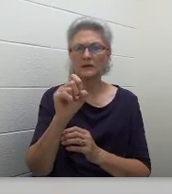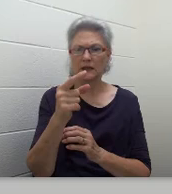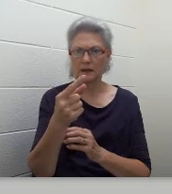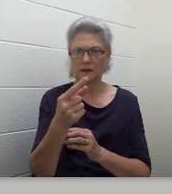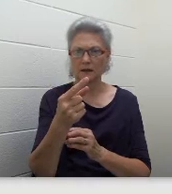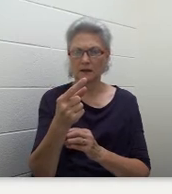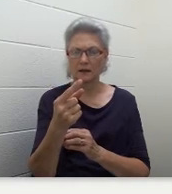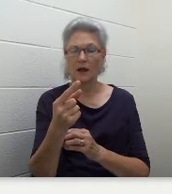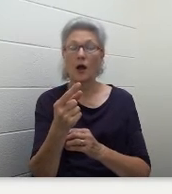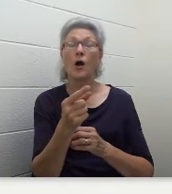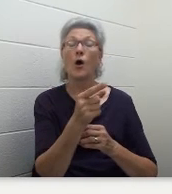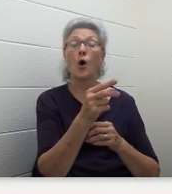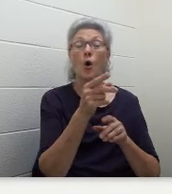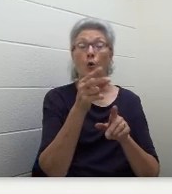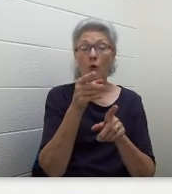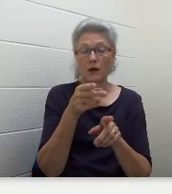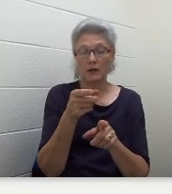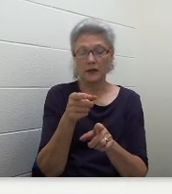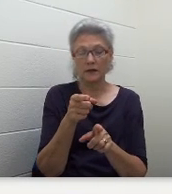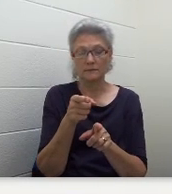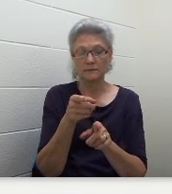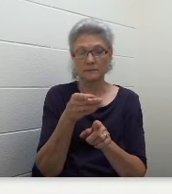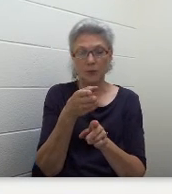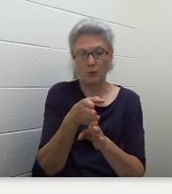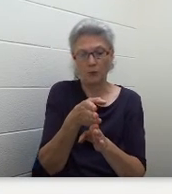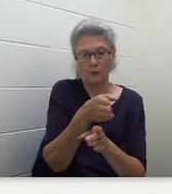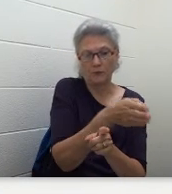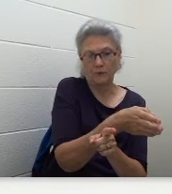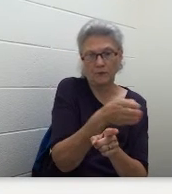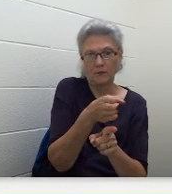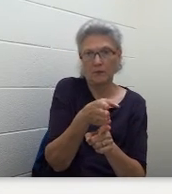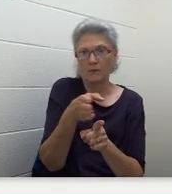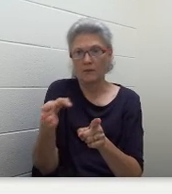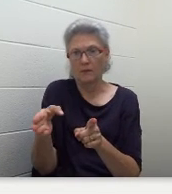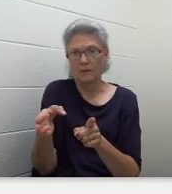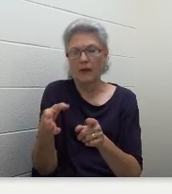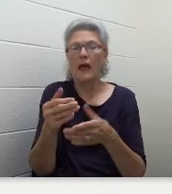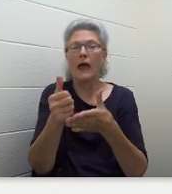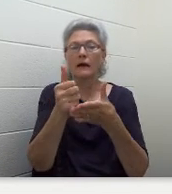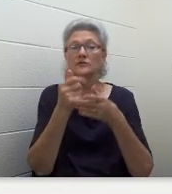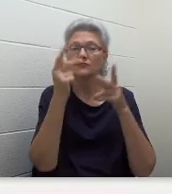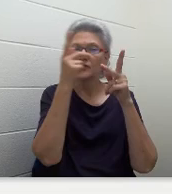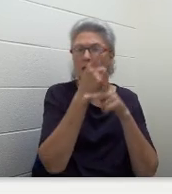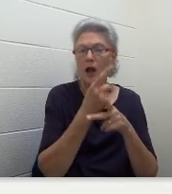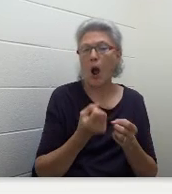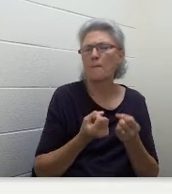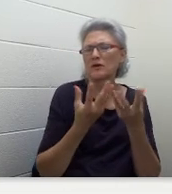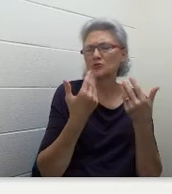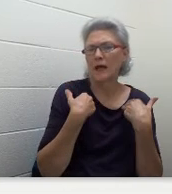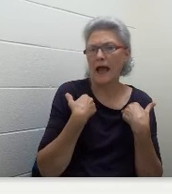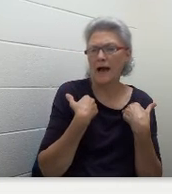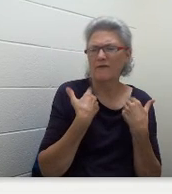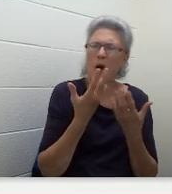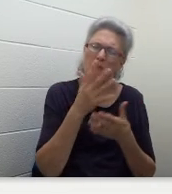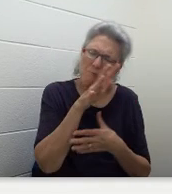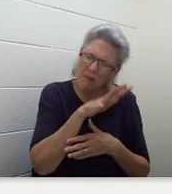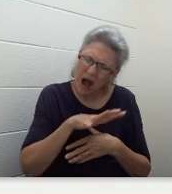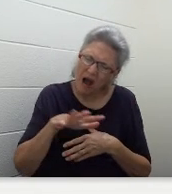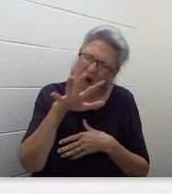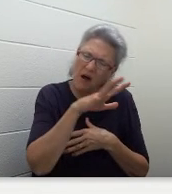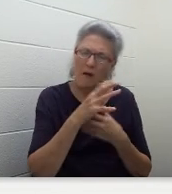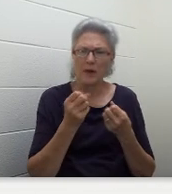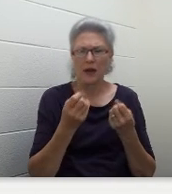Rounding can be really fun because it helps us to figure out about how much or about how many we have of something. So if we're given the